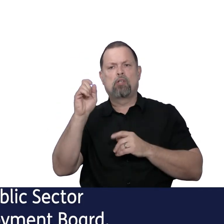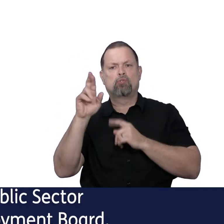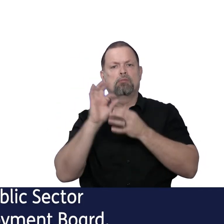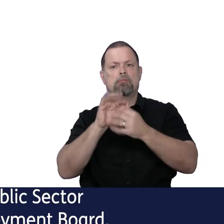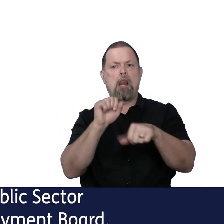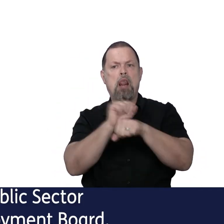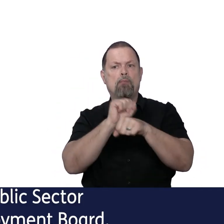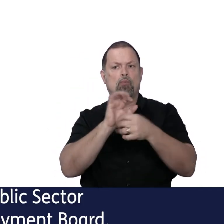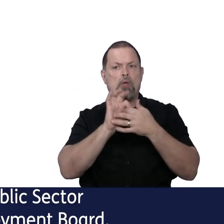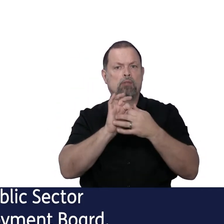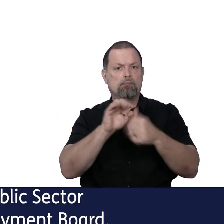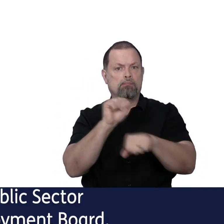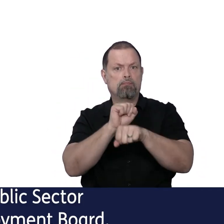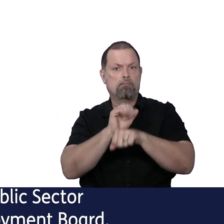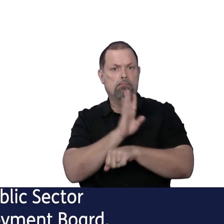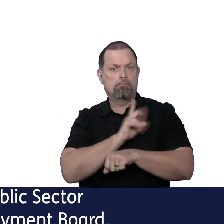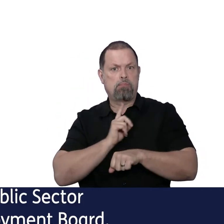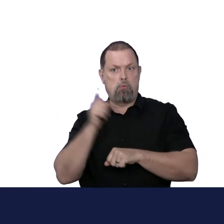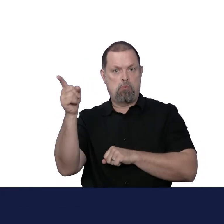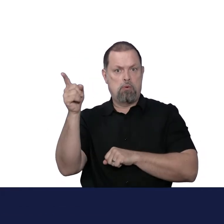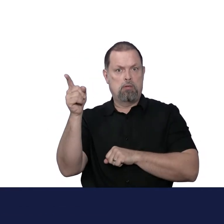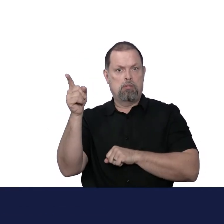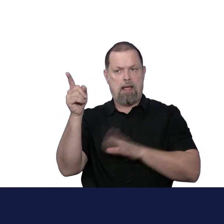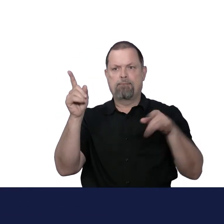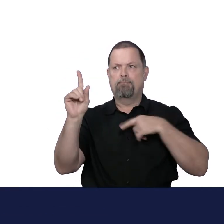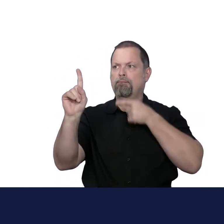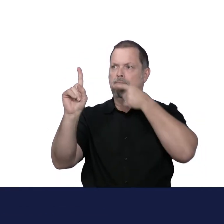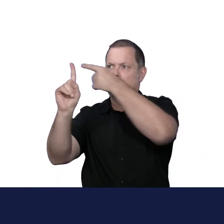Public Sector Labor Relations and Employment Board.